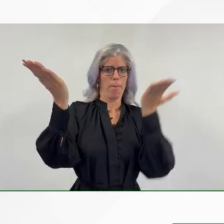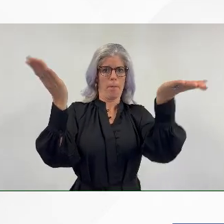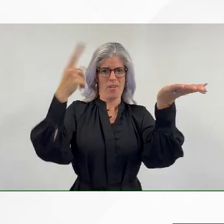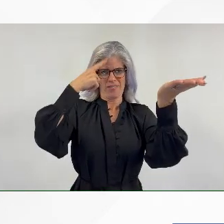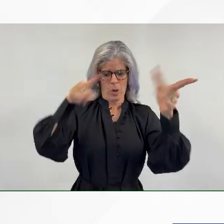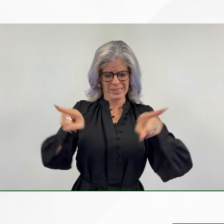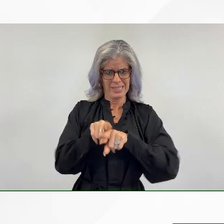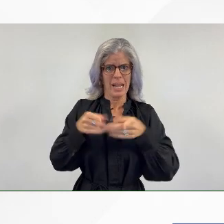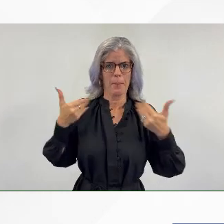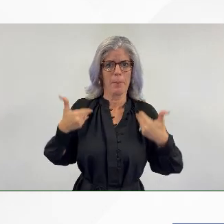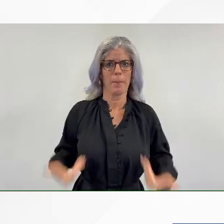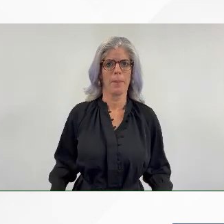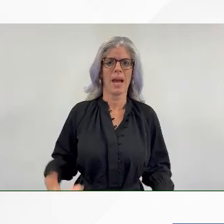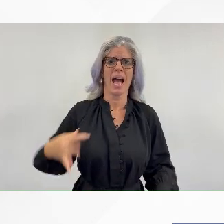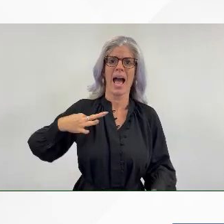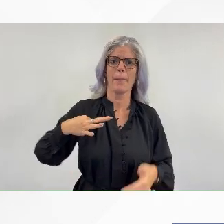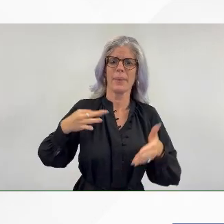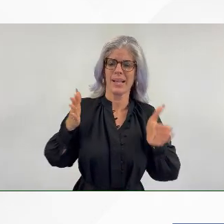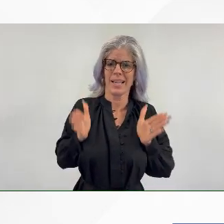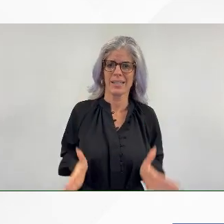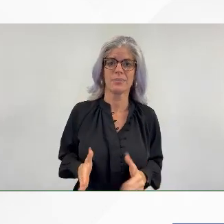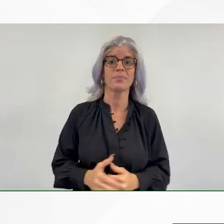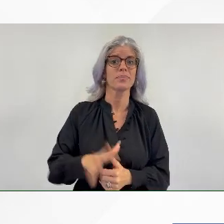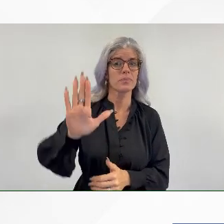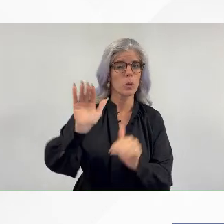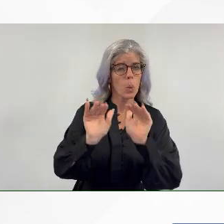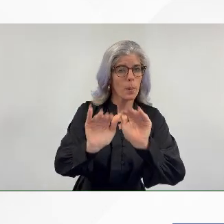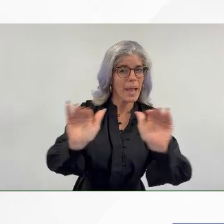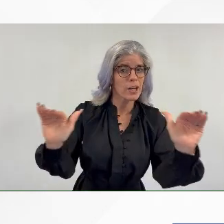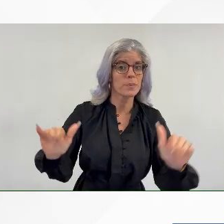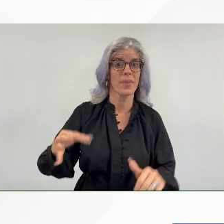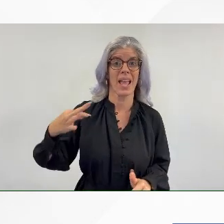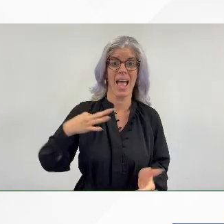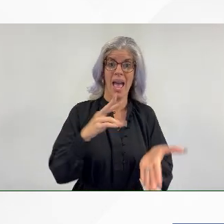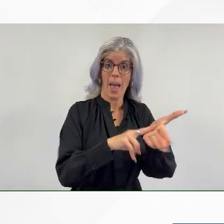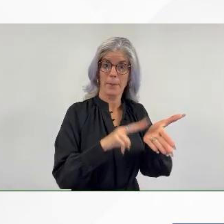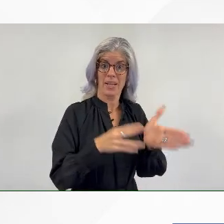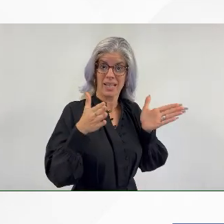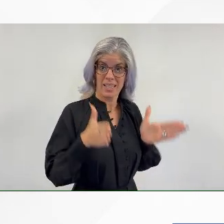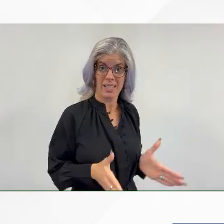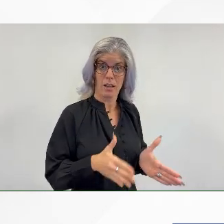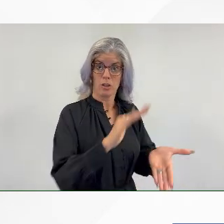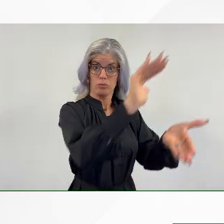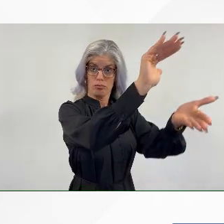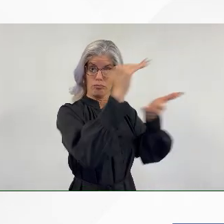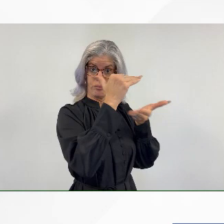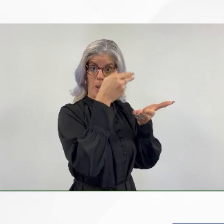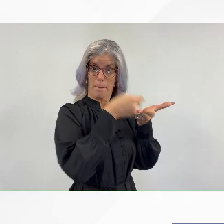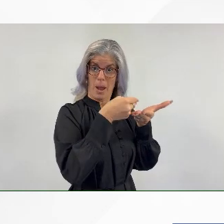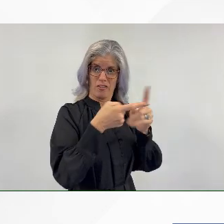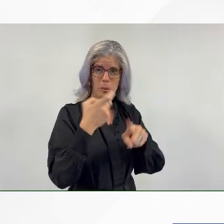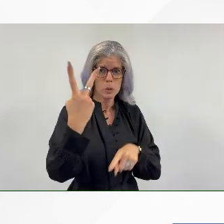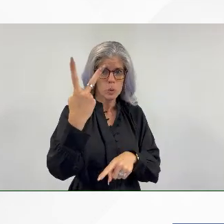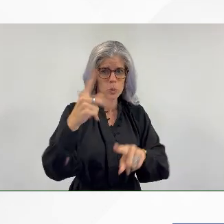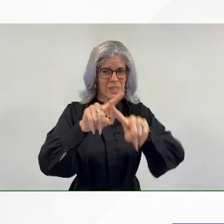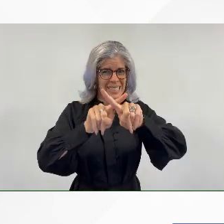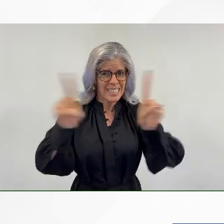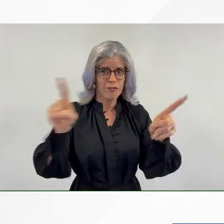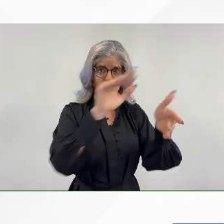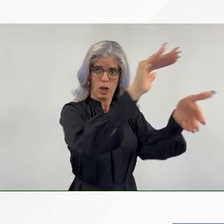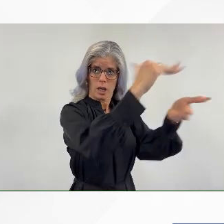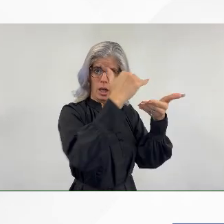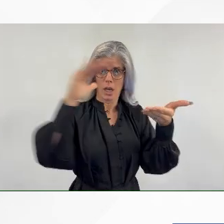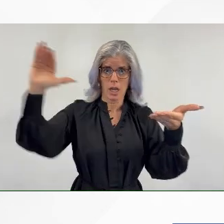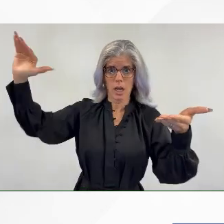two sources for the same item of work. For instance, funding from insurance and FEMA for the same item of